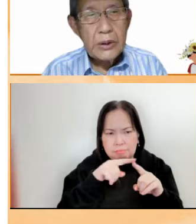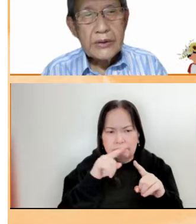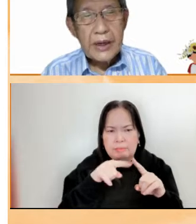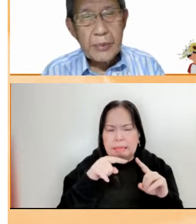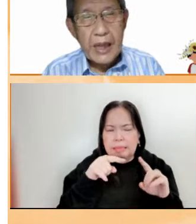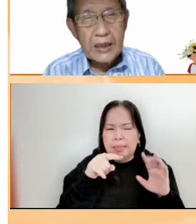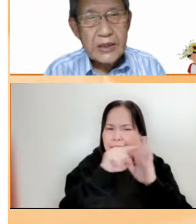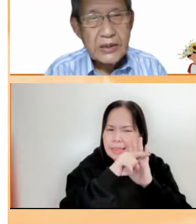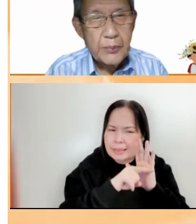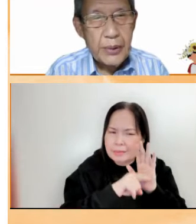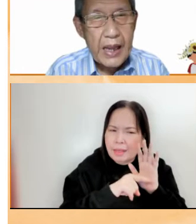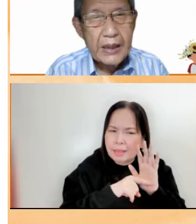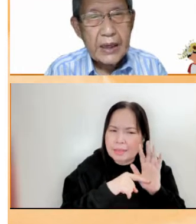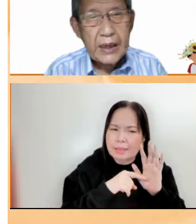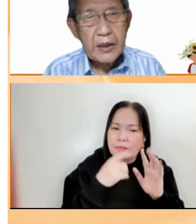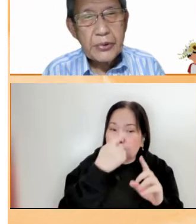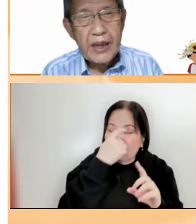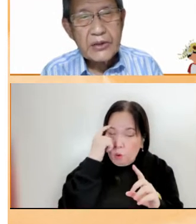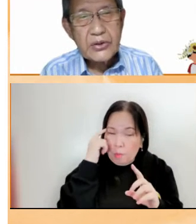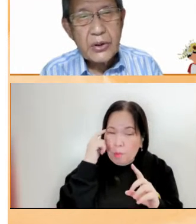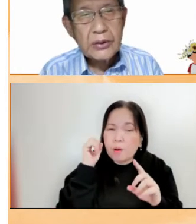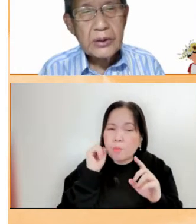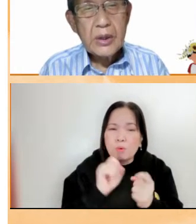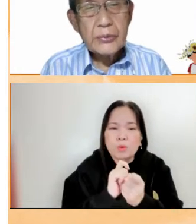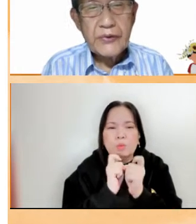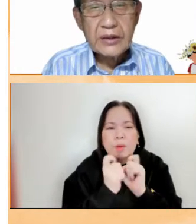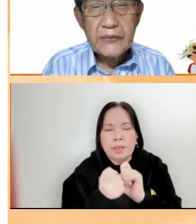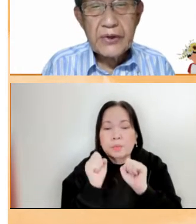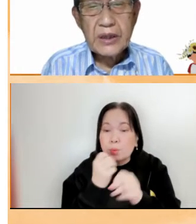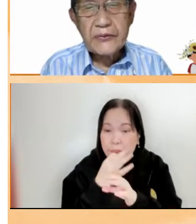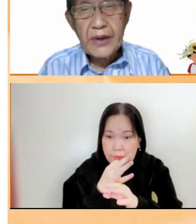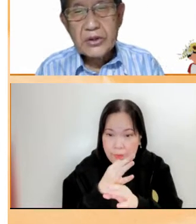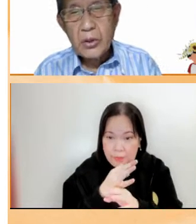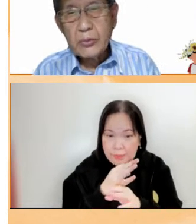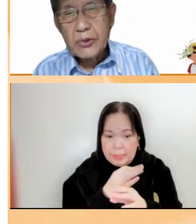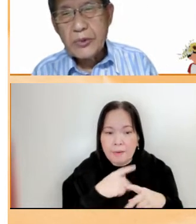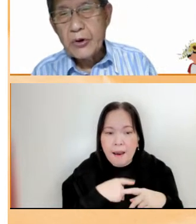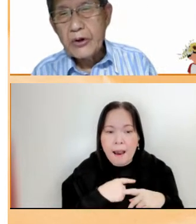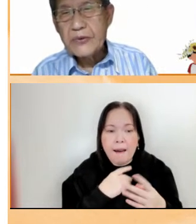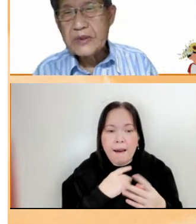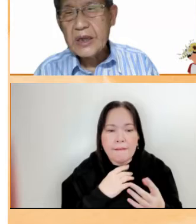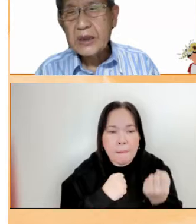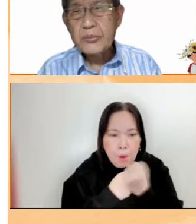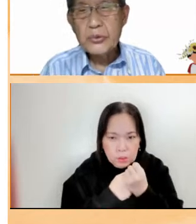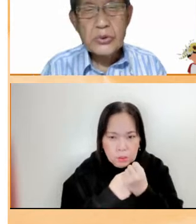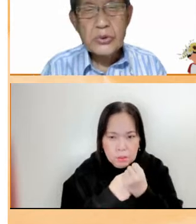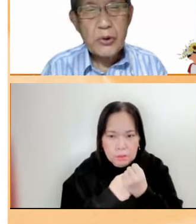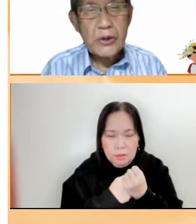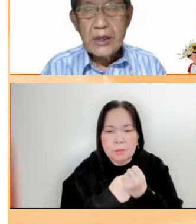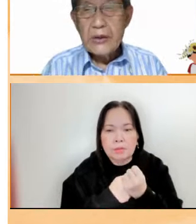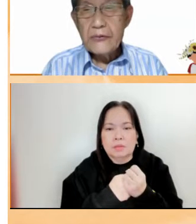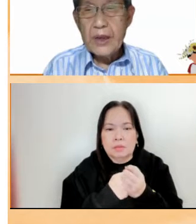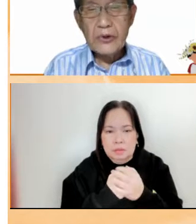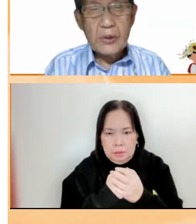So, there are policies implied. Early prevention, preventive intervention will be more efficient and produce